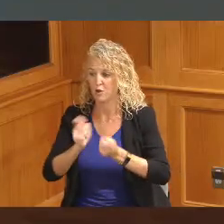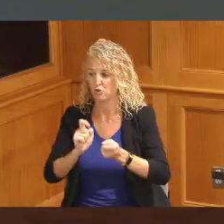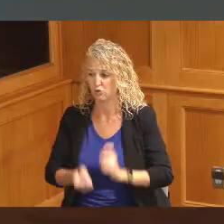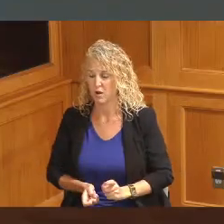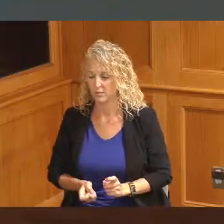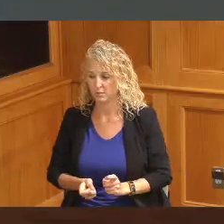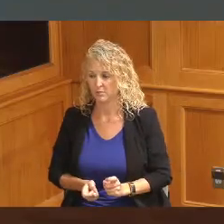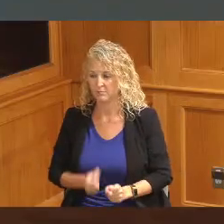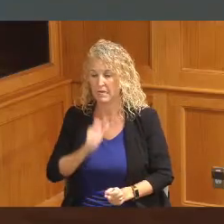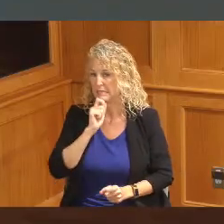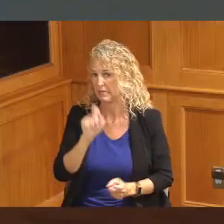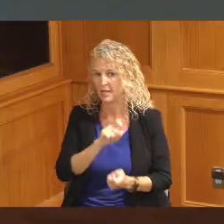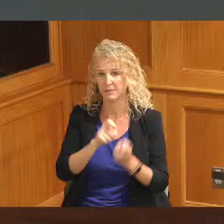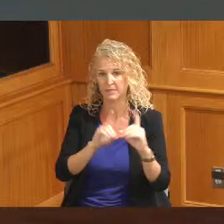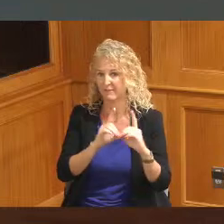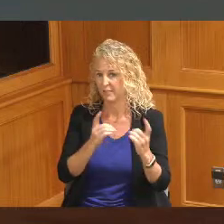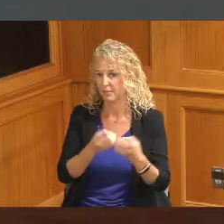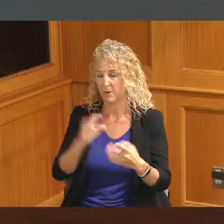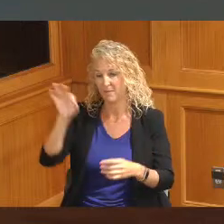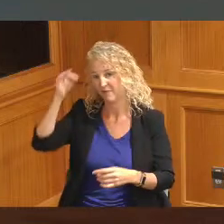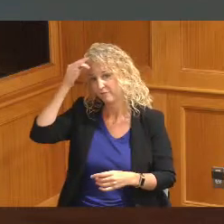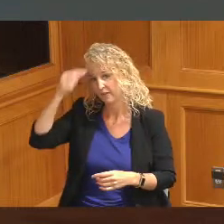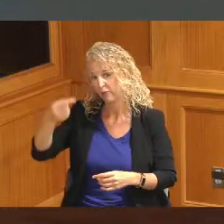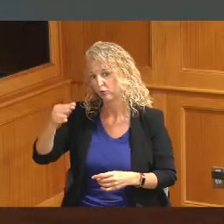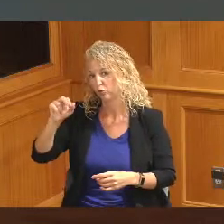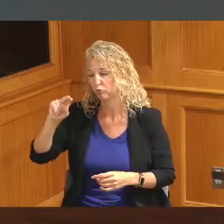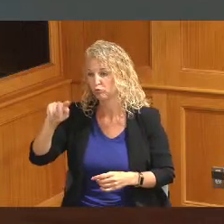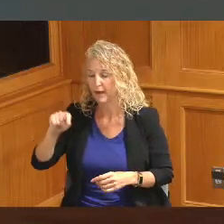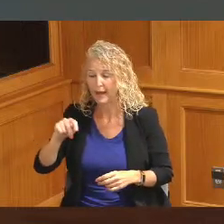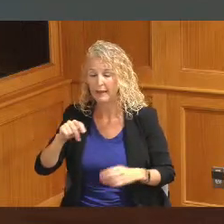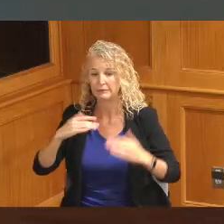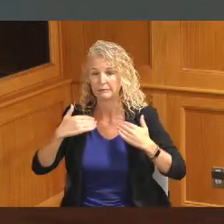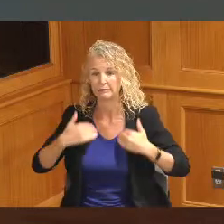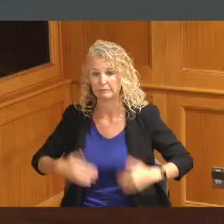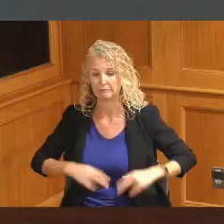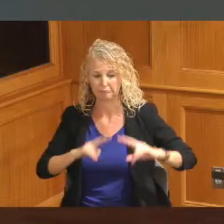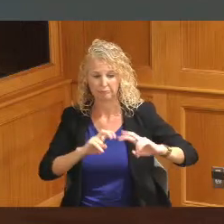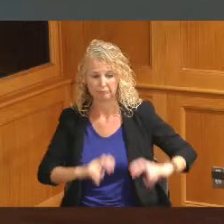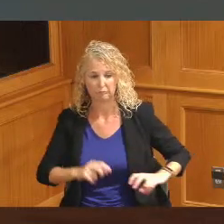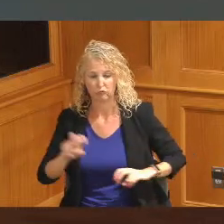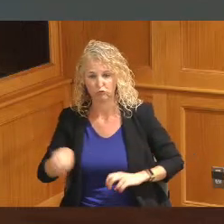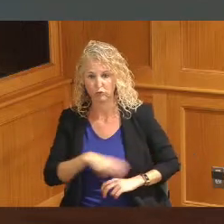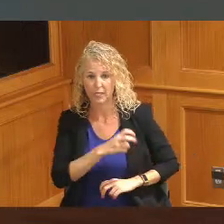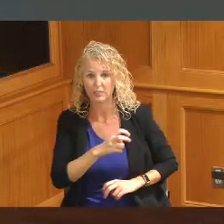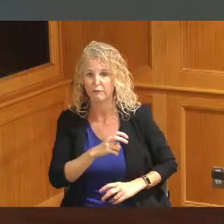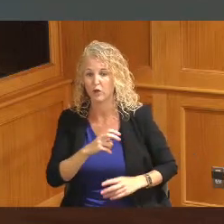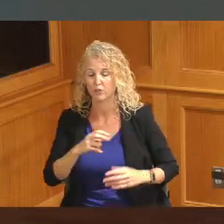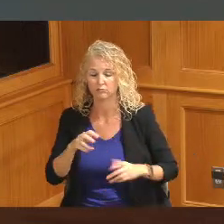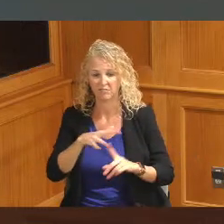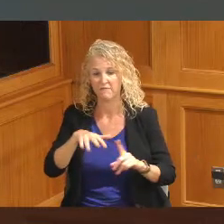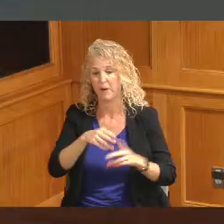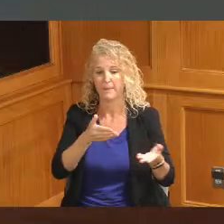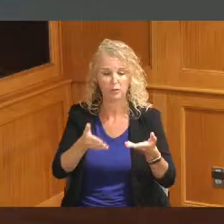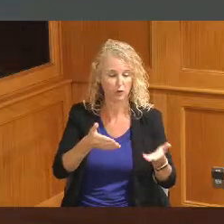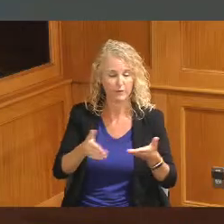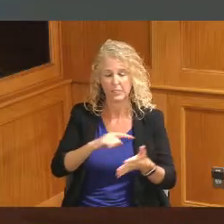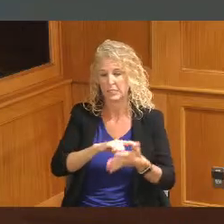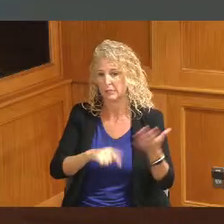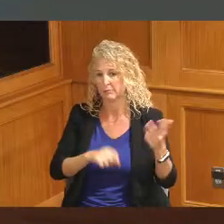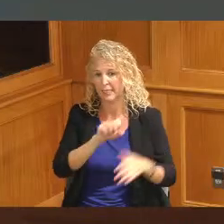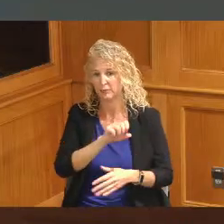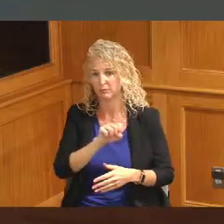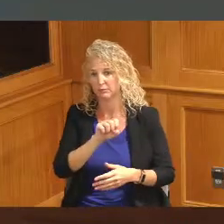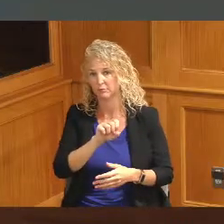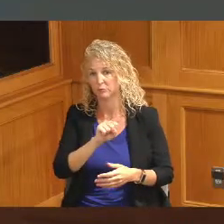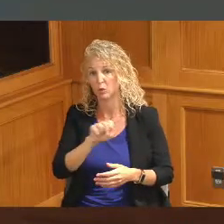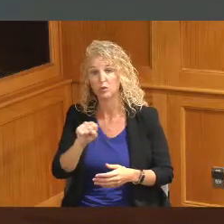for non-departmentals, federal grants. There's a coroner's grant transfer in there, as well as an environmental services grant and a social services